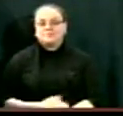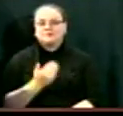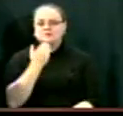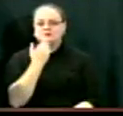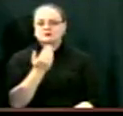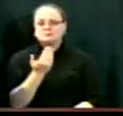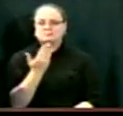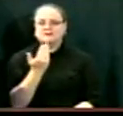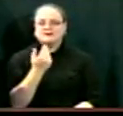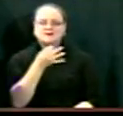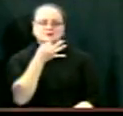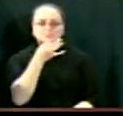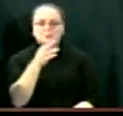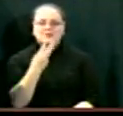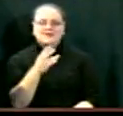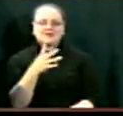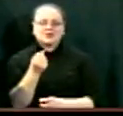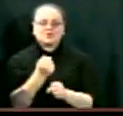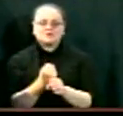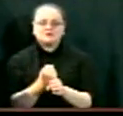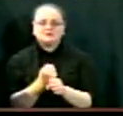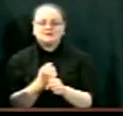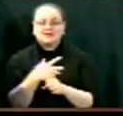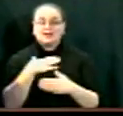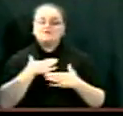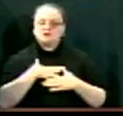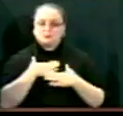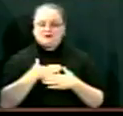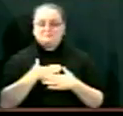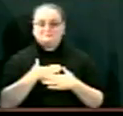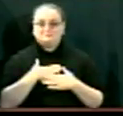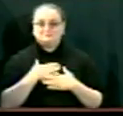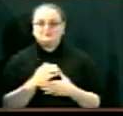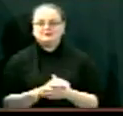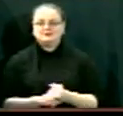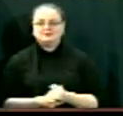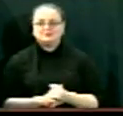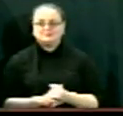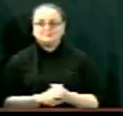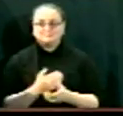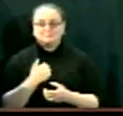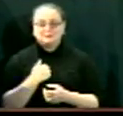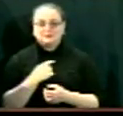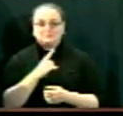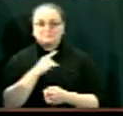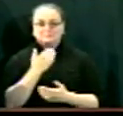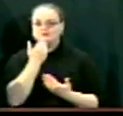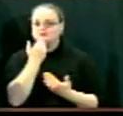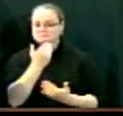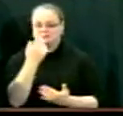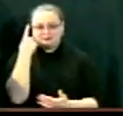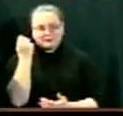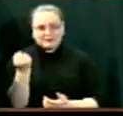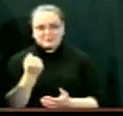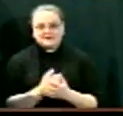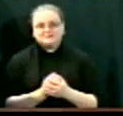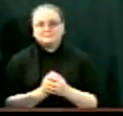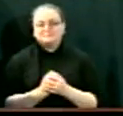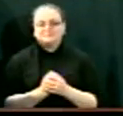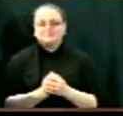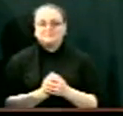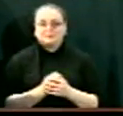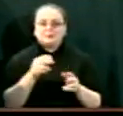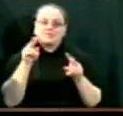15, soon be 16 years. I've enjoyed it, have very, very fond memories, be